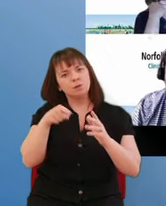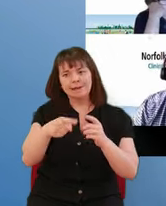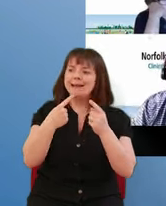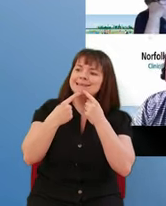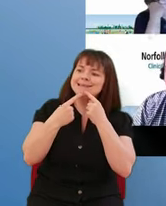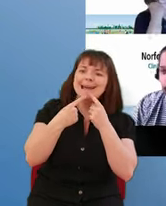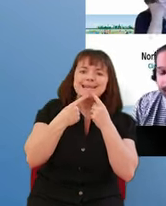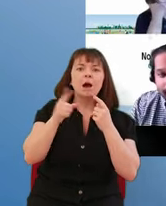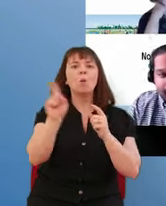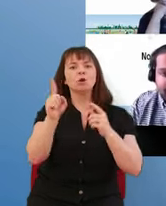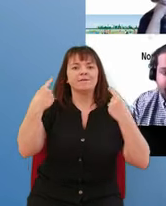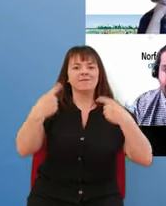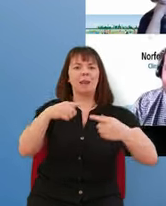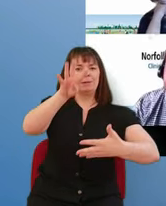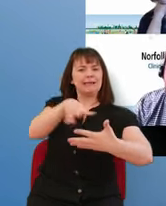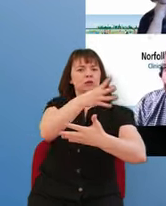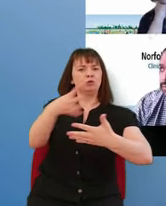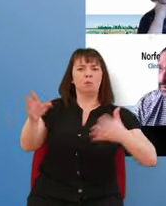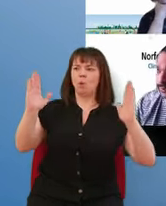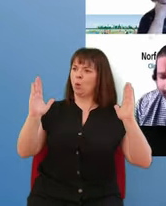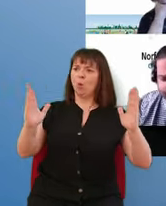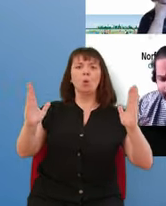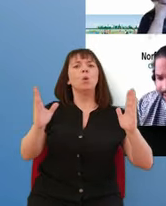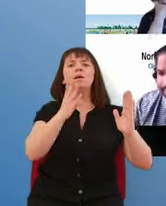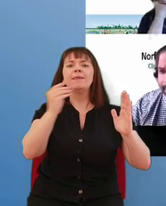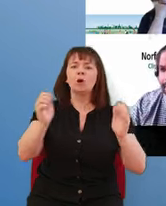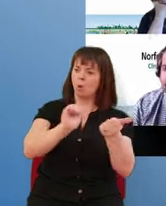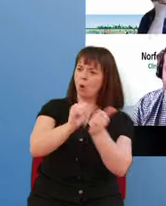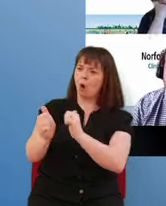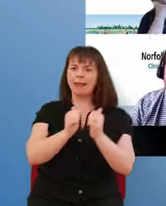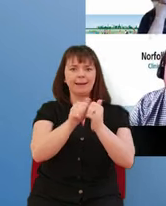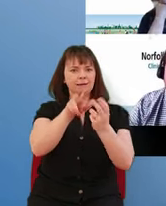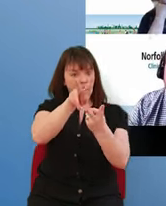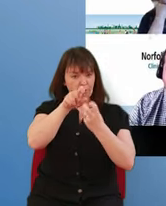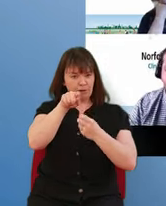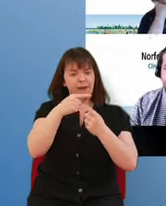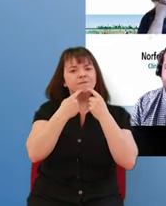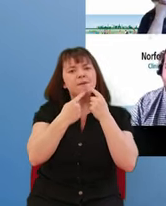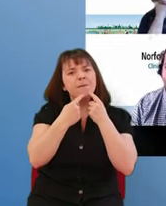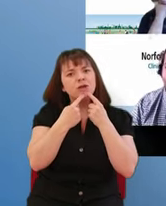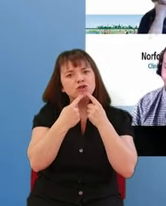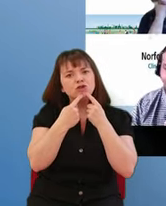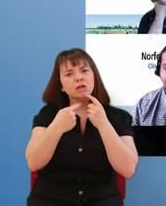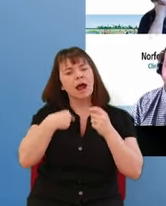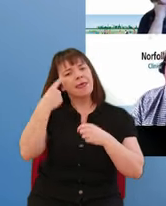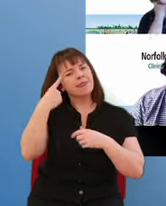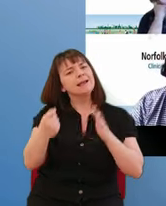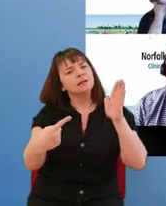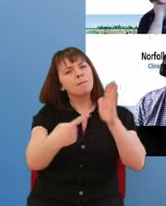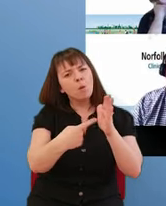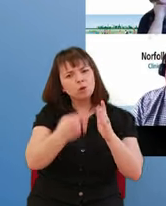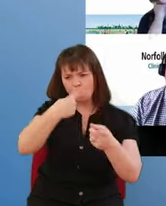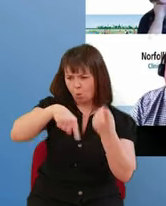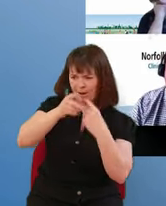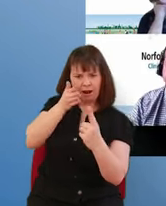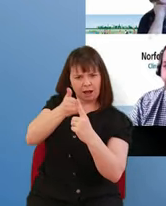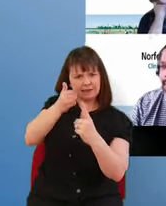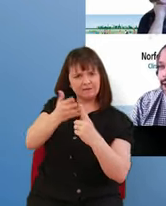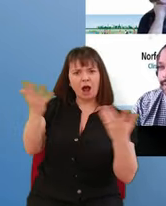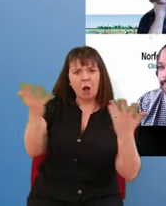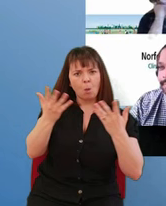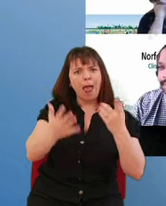made. So within the paper, I give the example of if a patient, for example, have 4 out of 6 of their core health checks